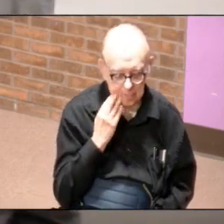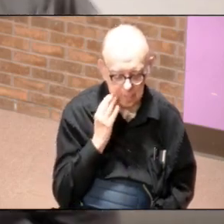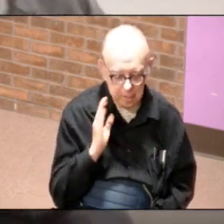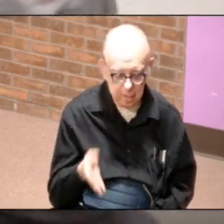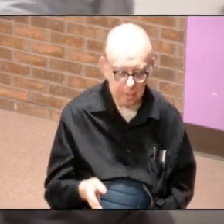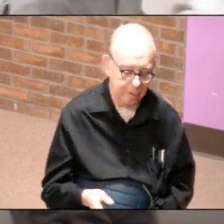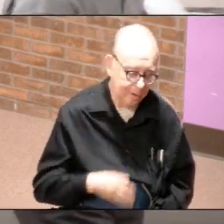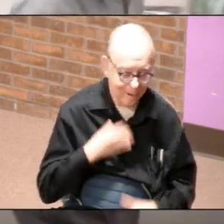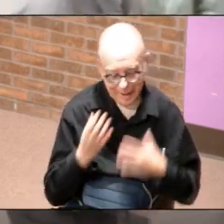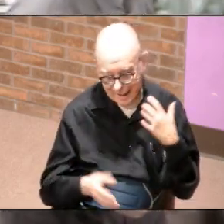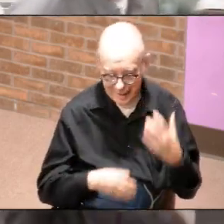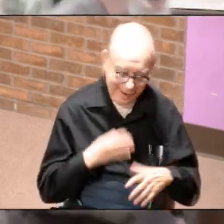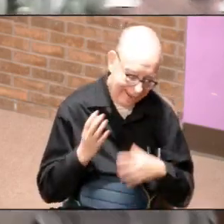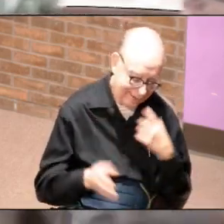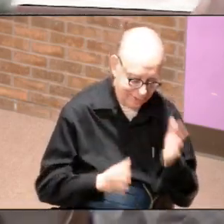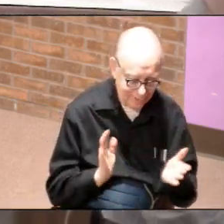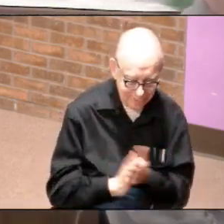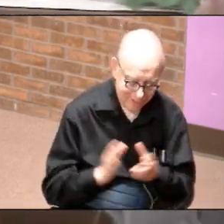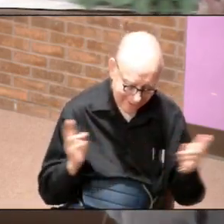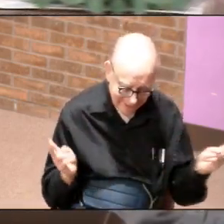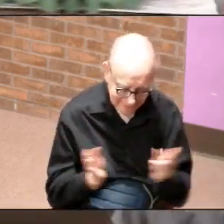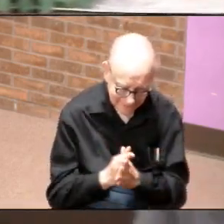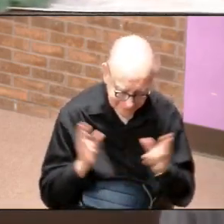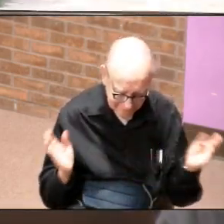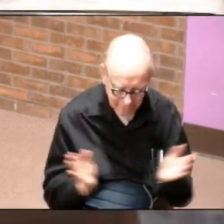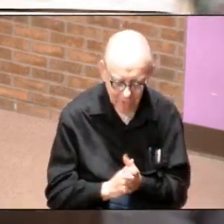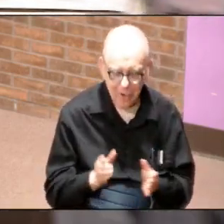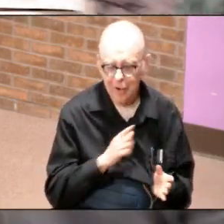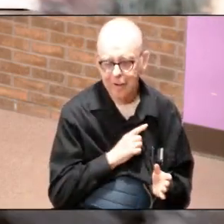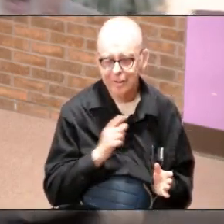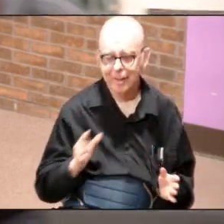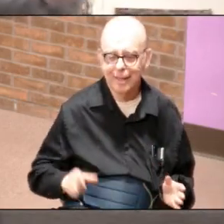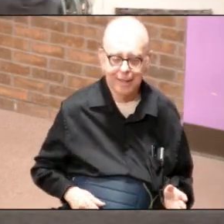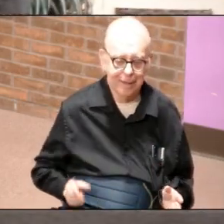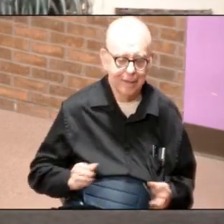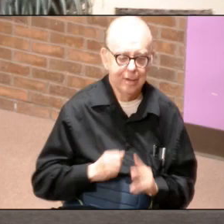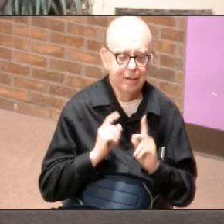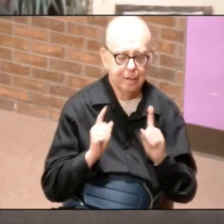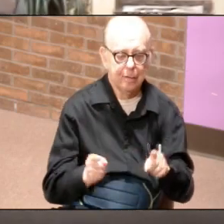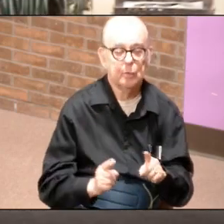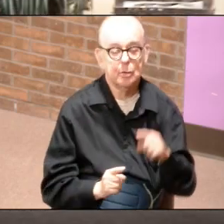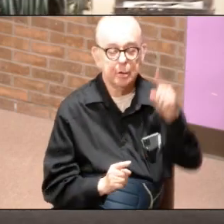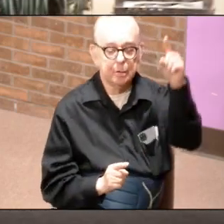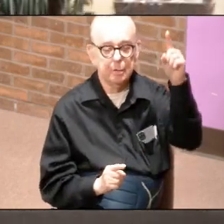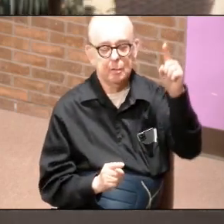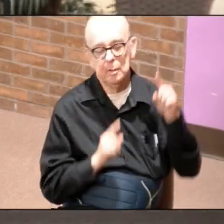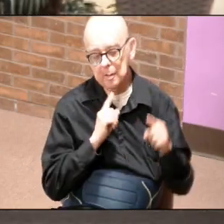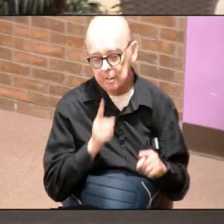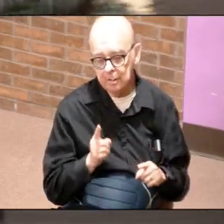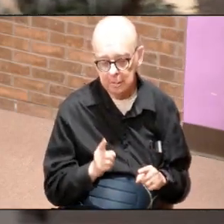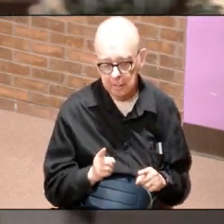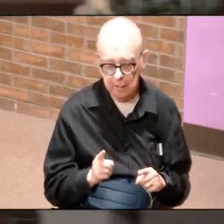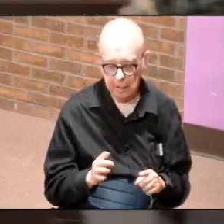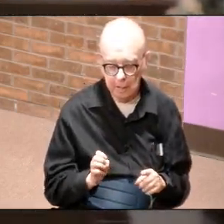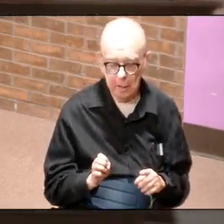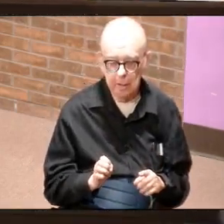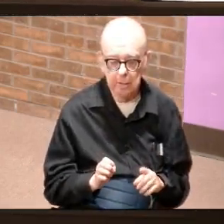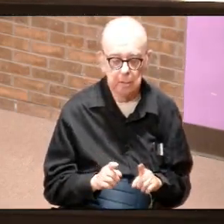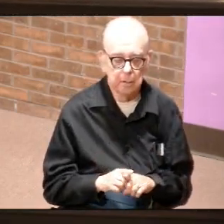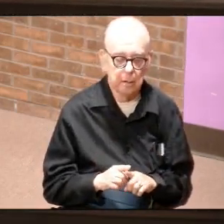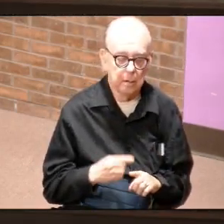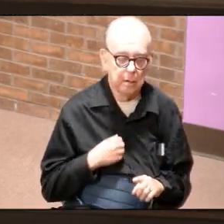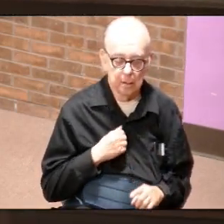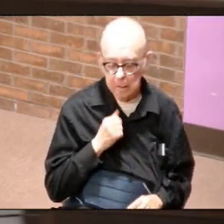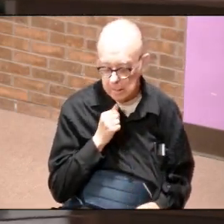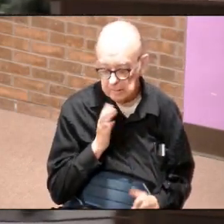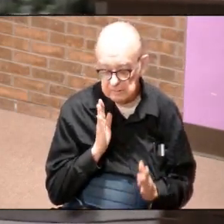be, whoa, hallelujah, praise the Lord, as we're going up. It isn't going to be like, hey,